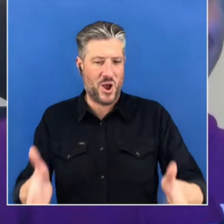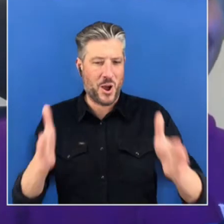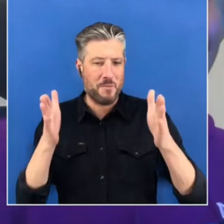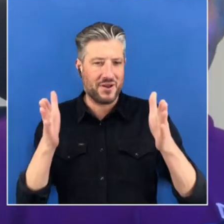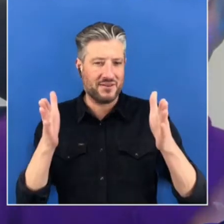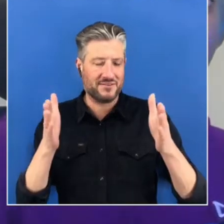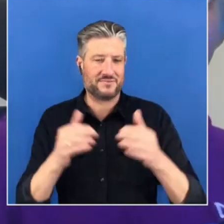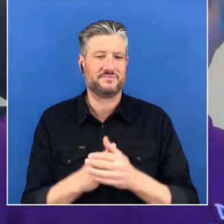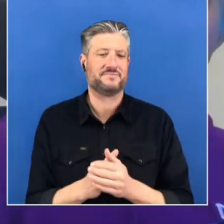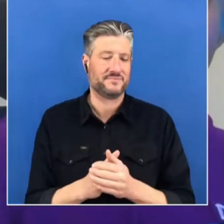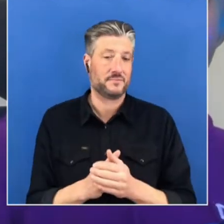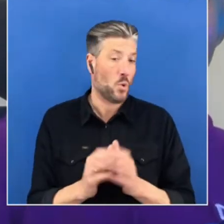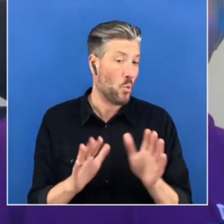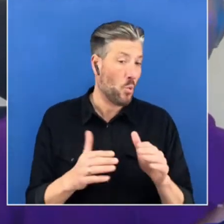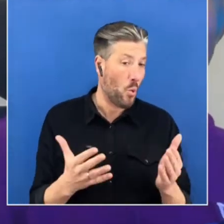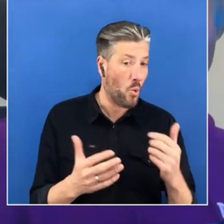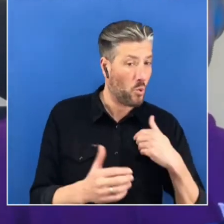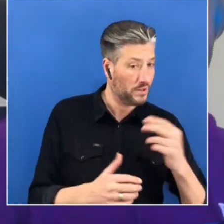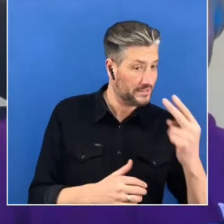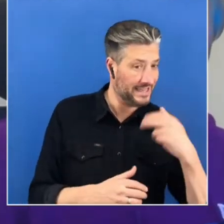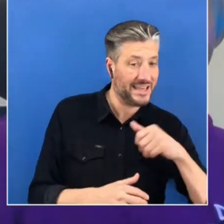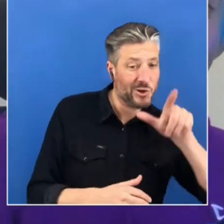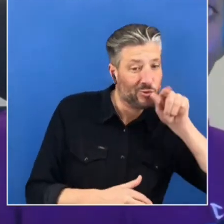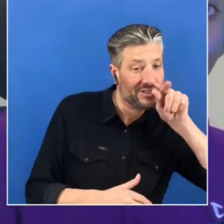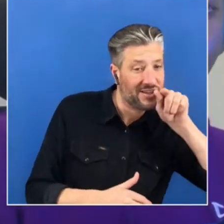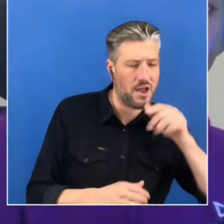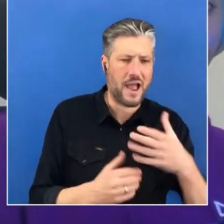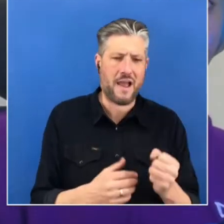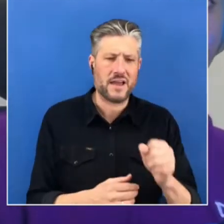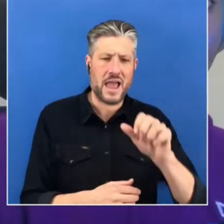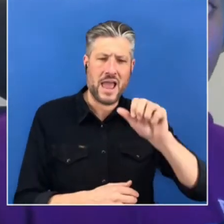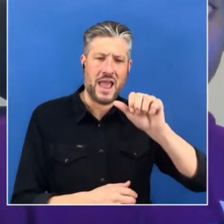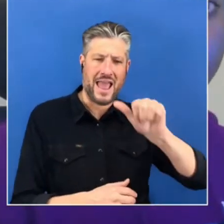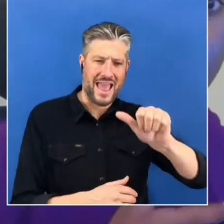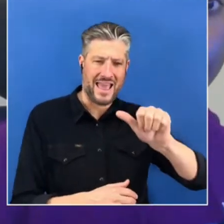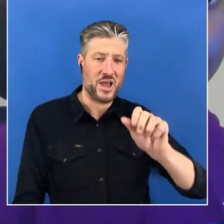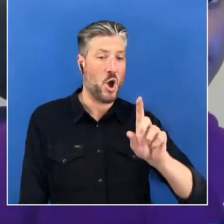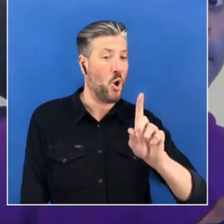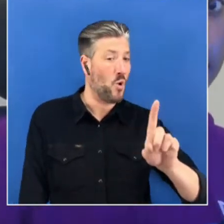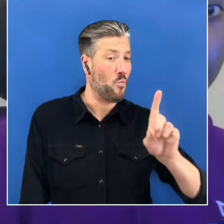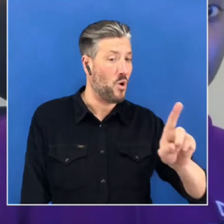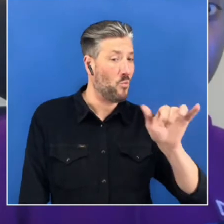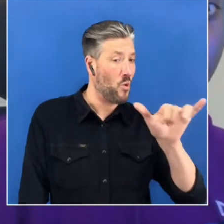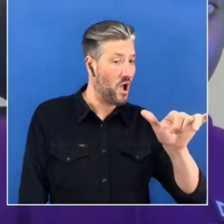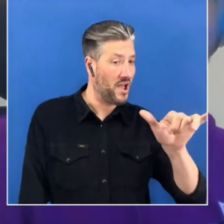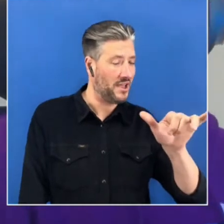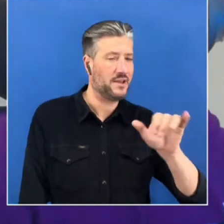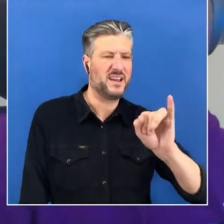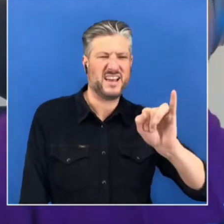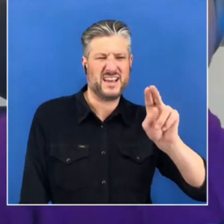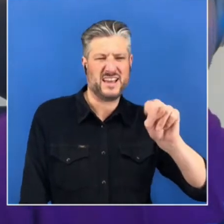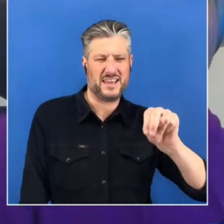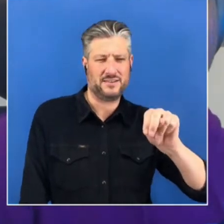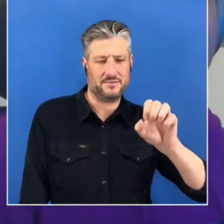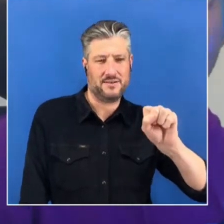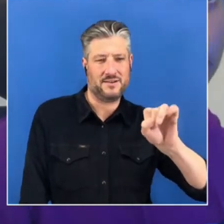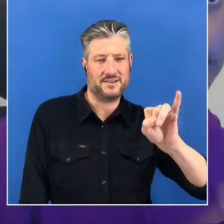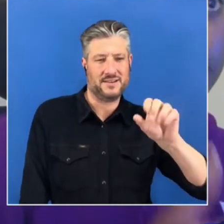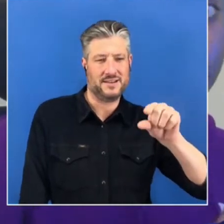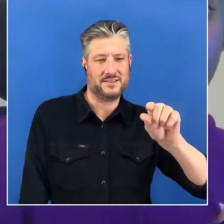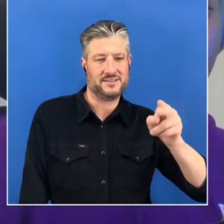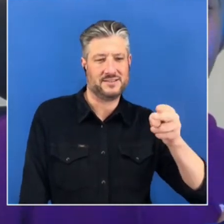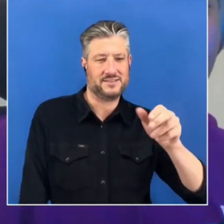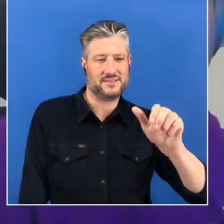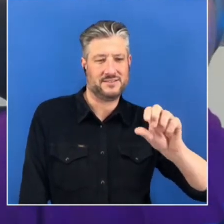we are at A11Y Insights. So we'll hopefully be able to drop some links to these in the chat, or we can send them out to